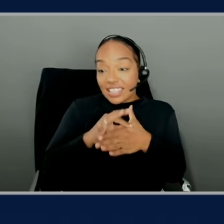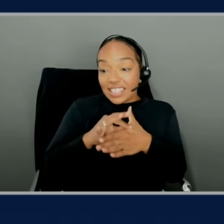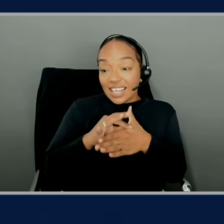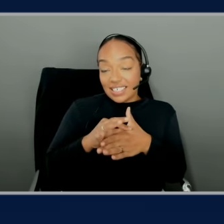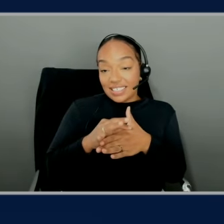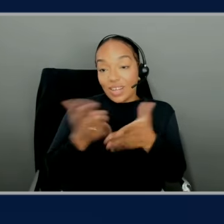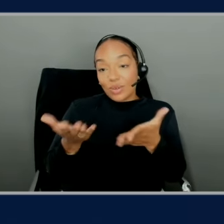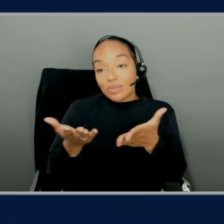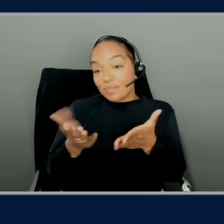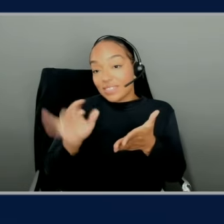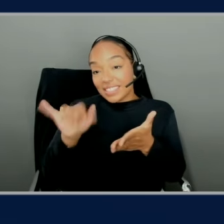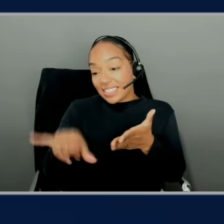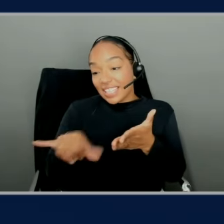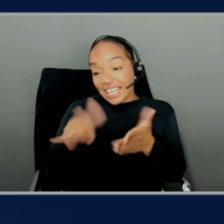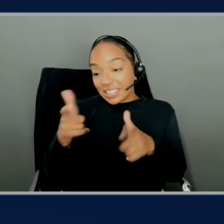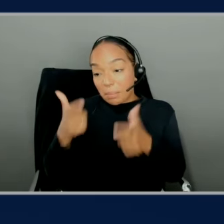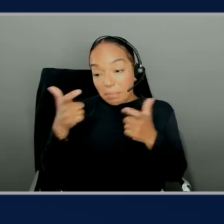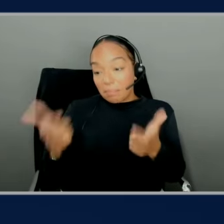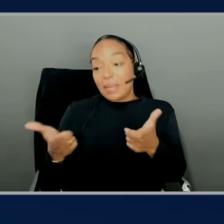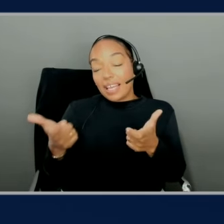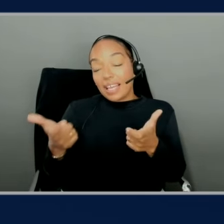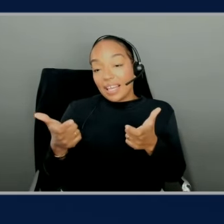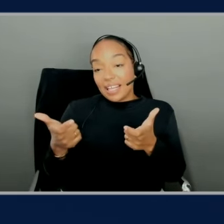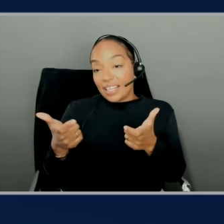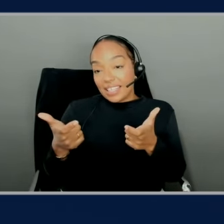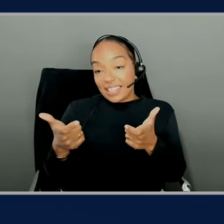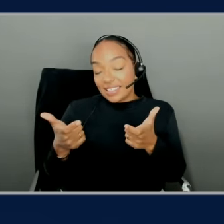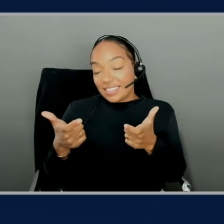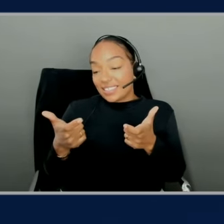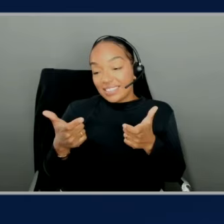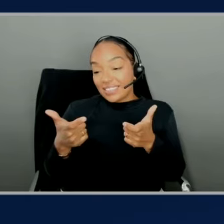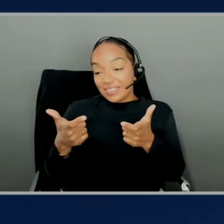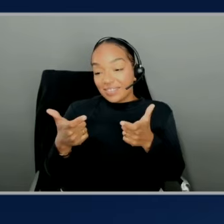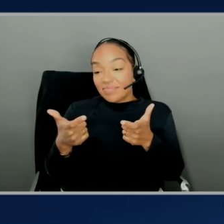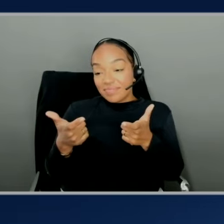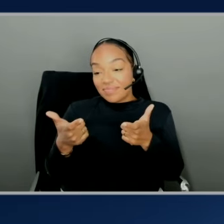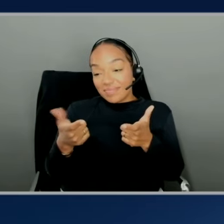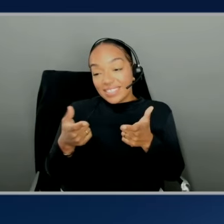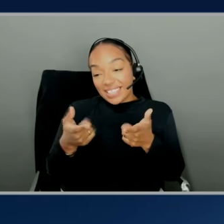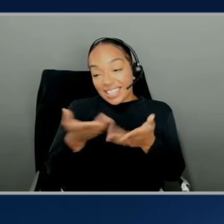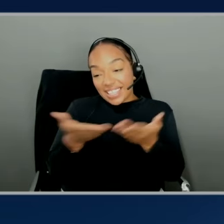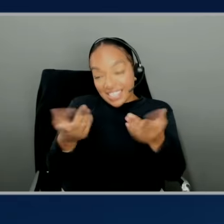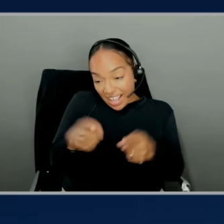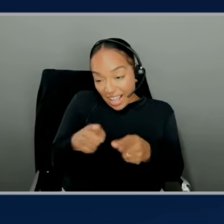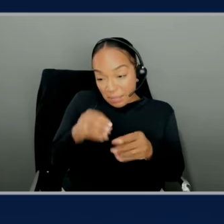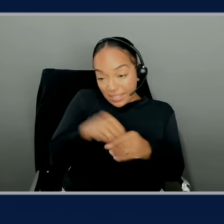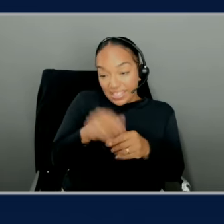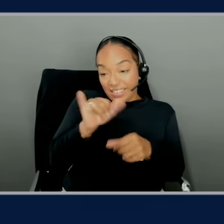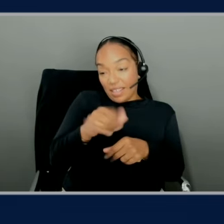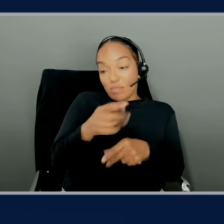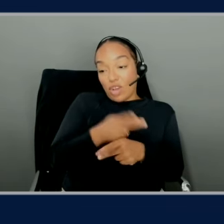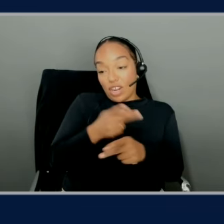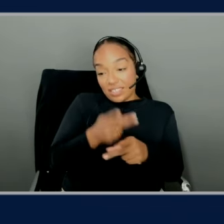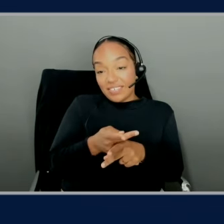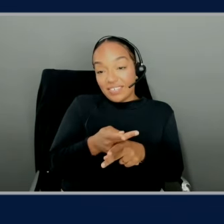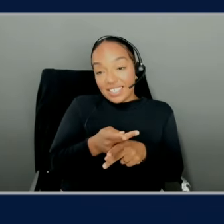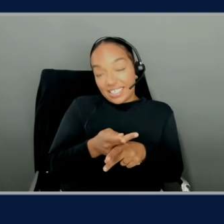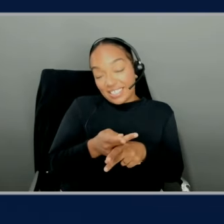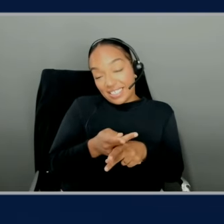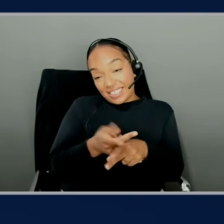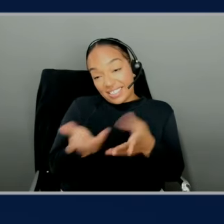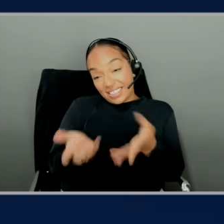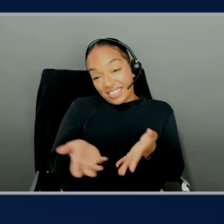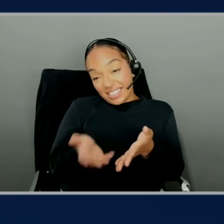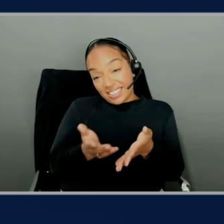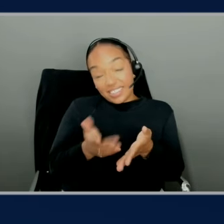that is a big dent in the productivity that could actually improve for these That's builders.